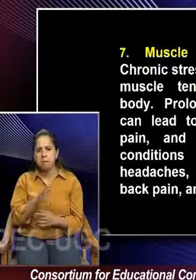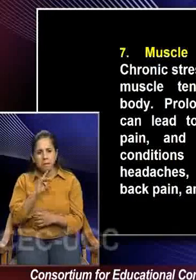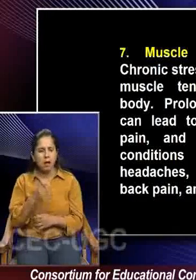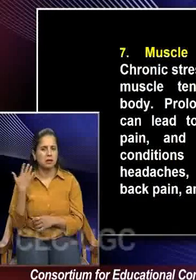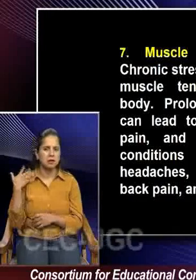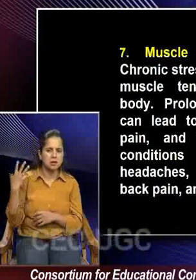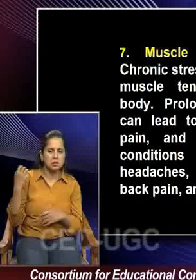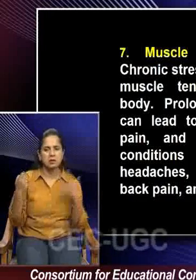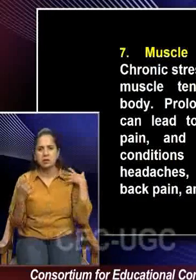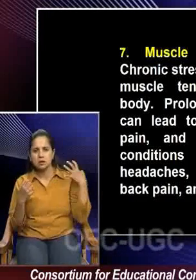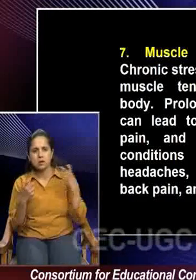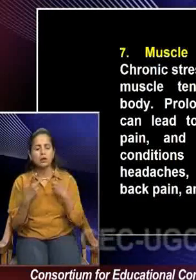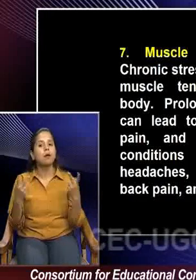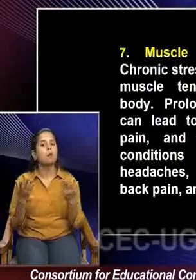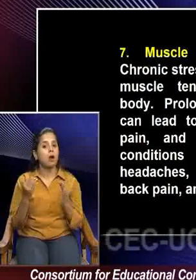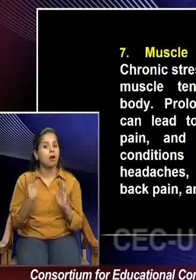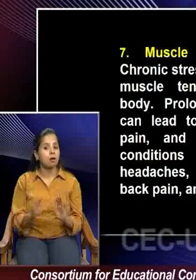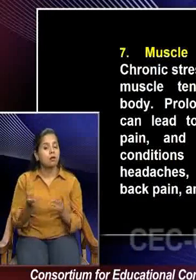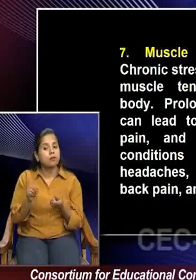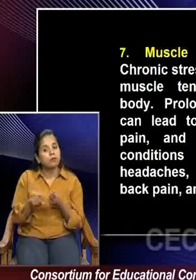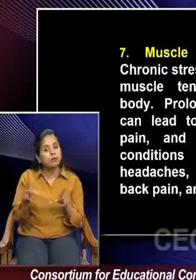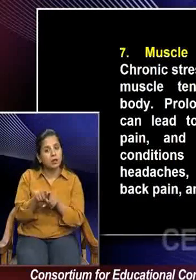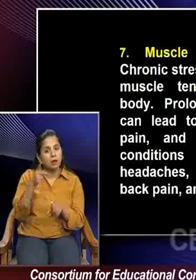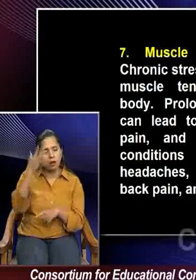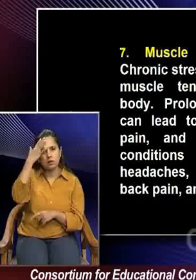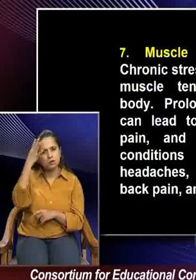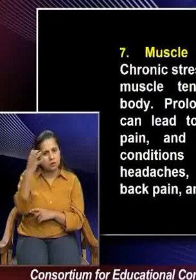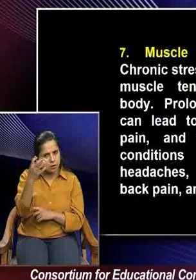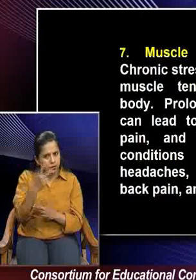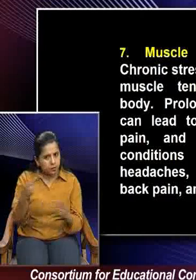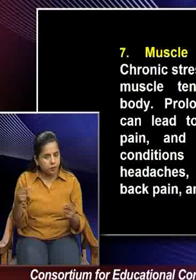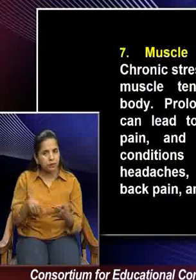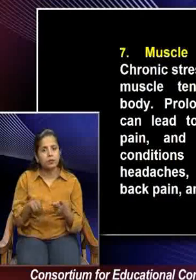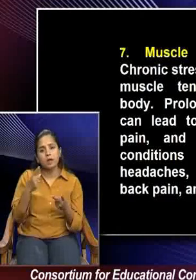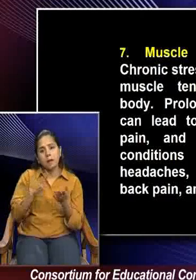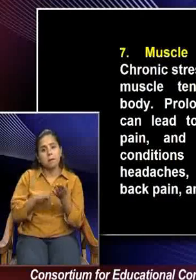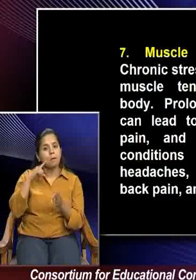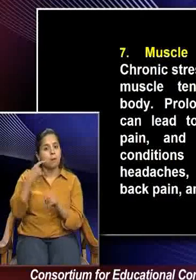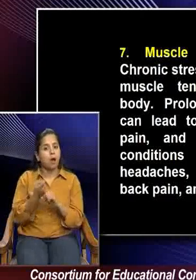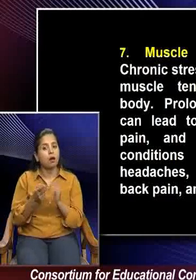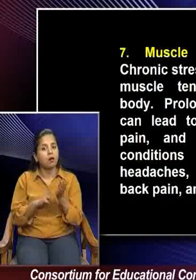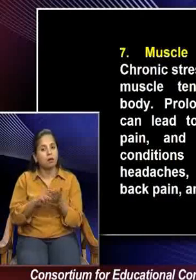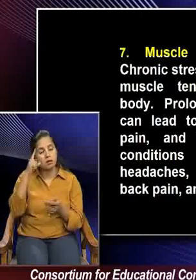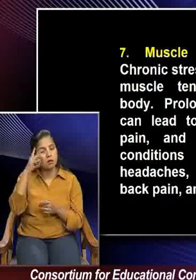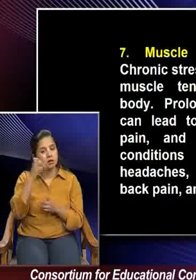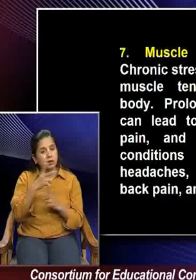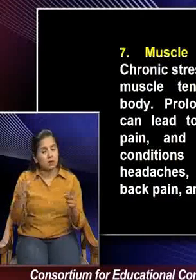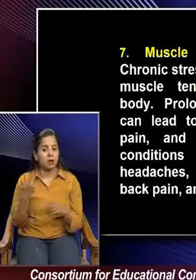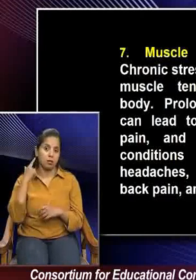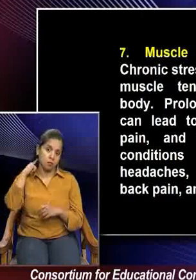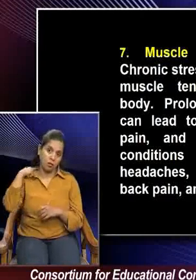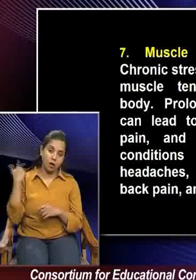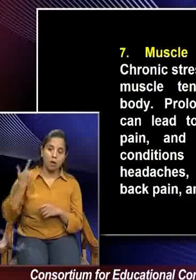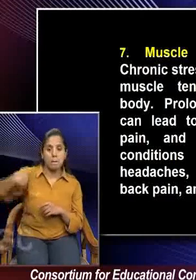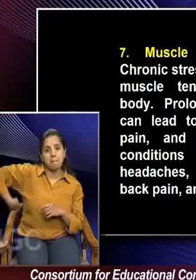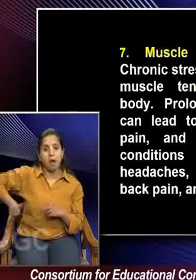pain, and development of headaches, migraines, neck and